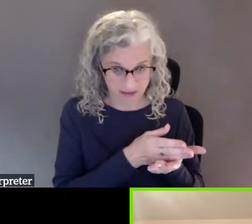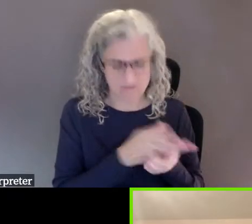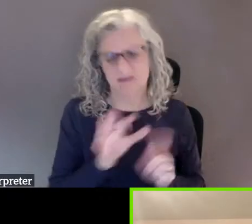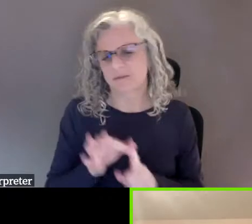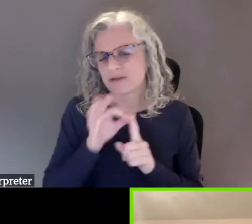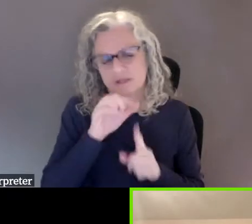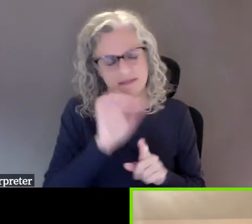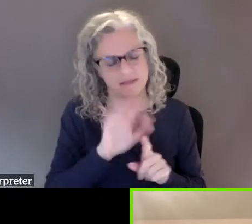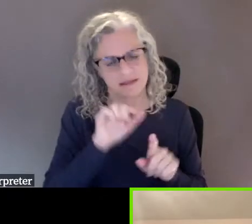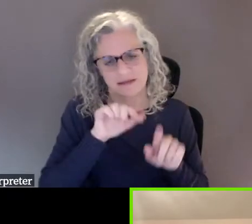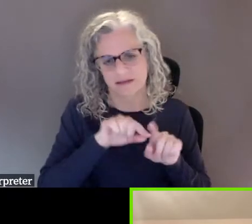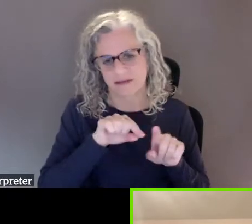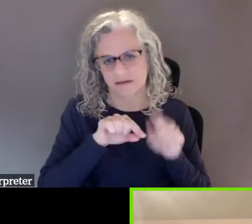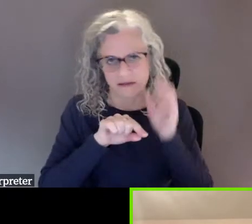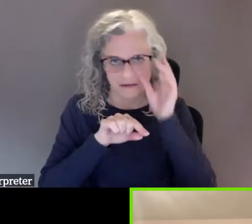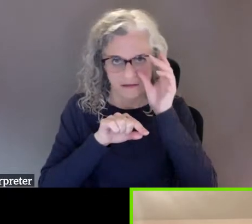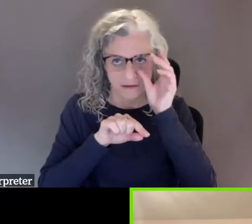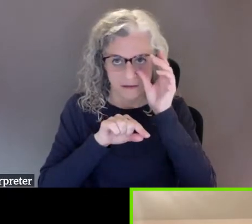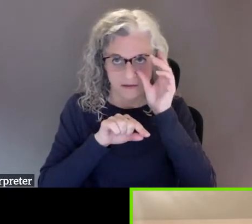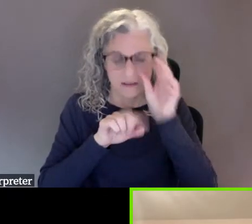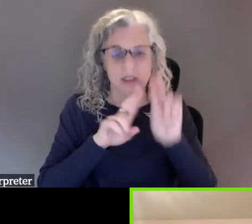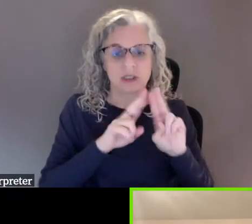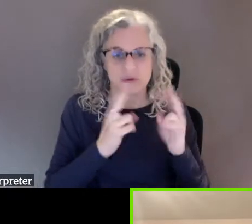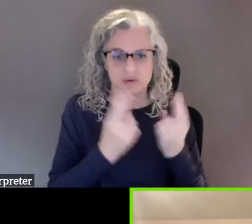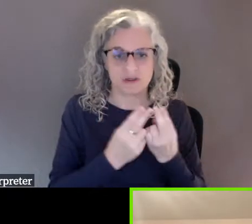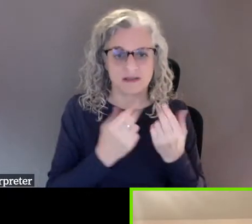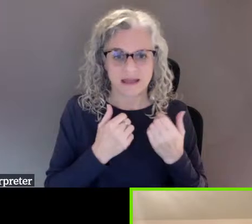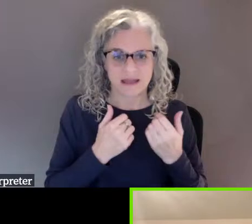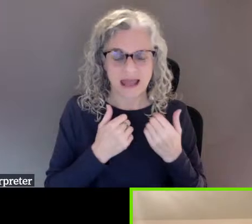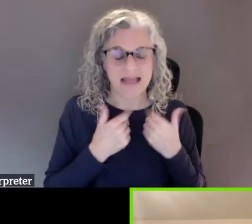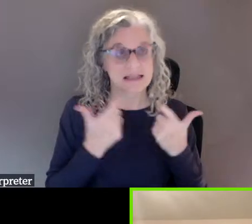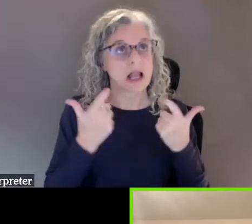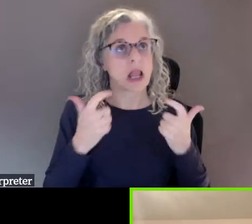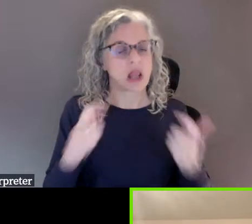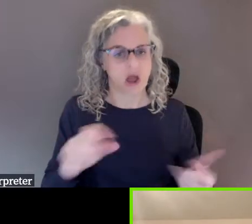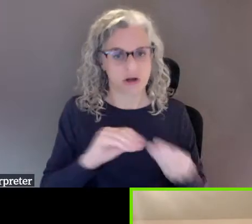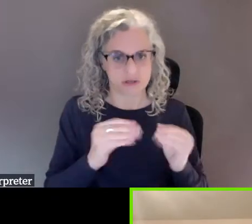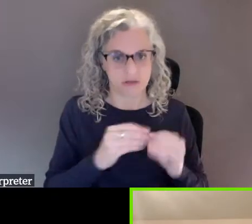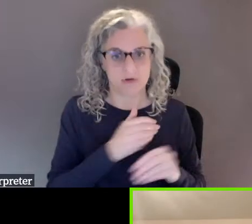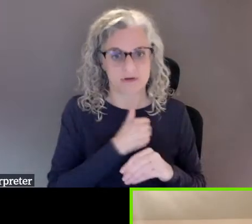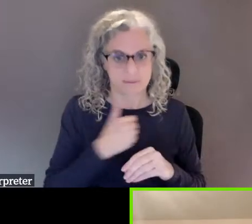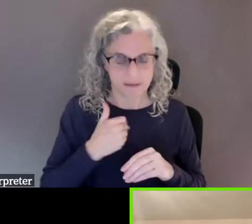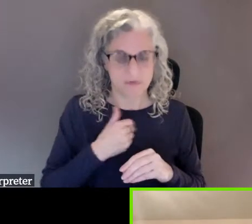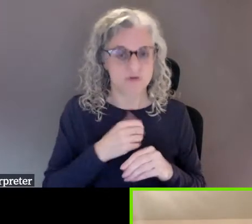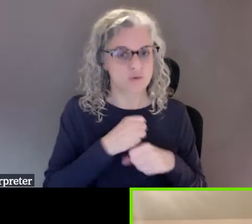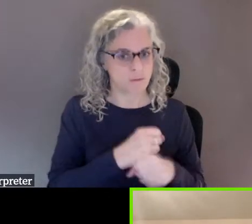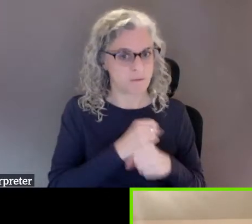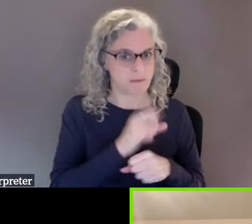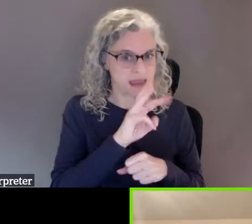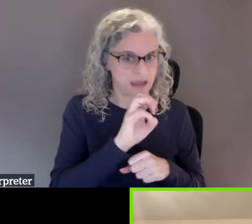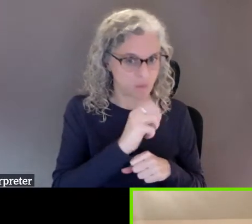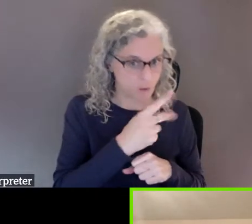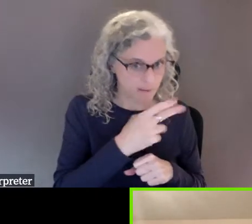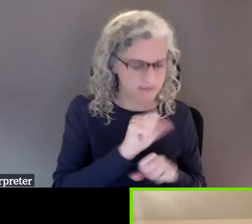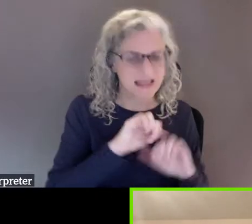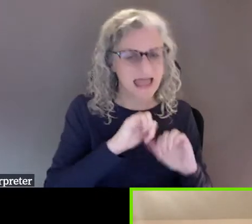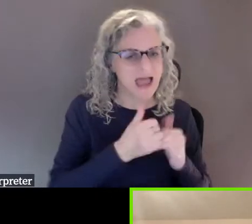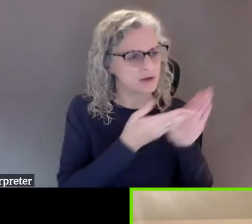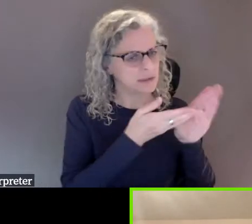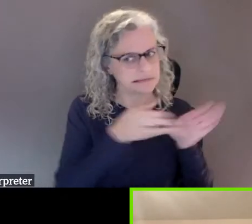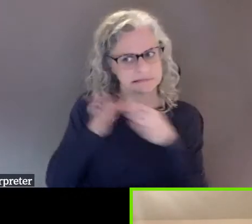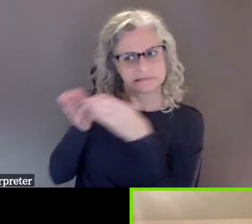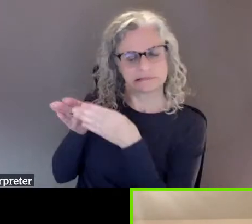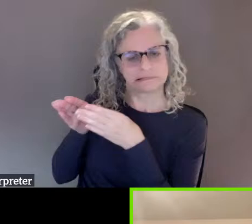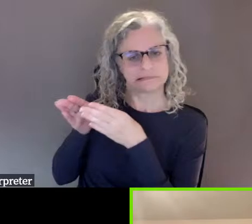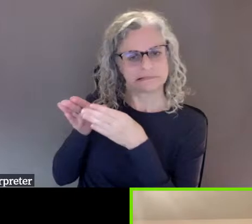is, that has a huge membership that makes weapons, and move away from the weapons industry? How do